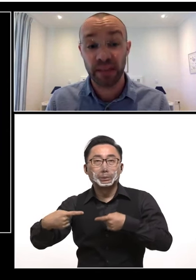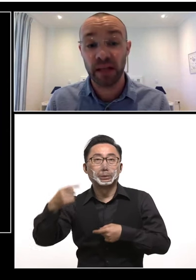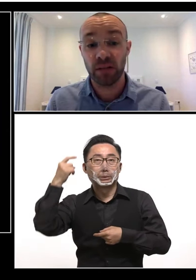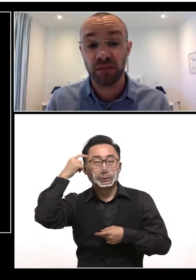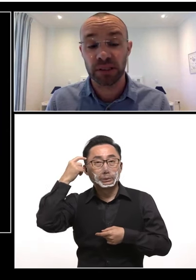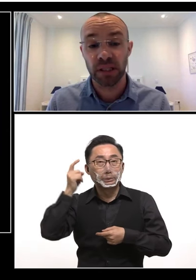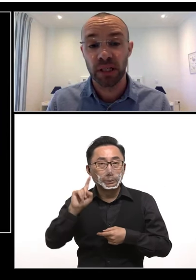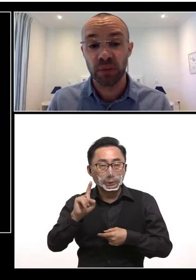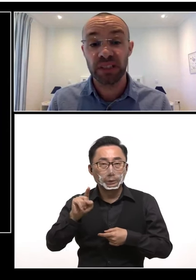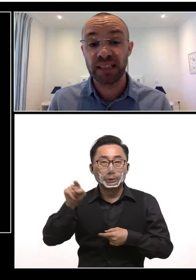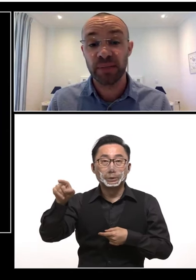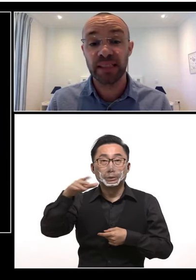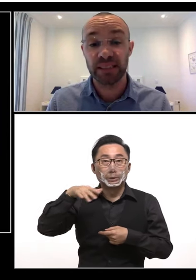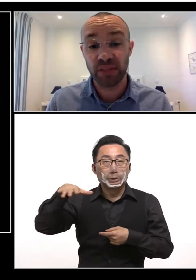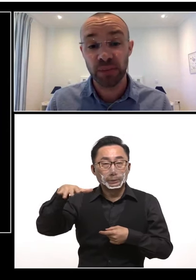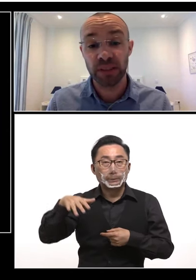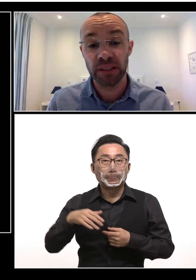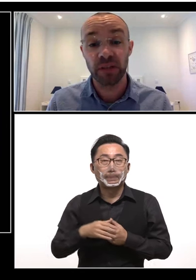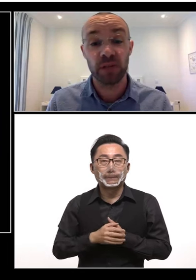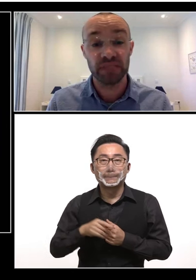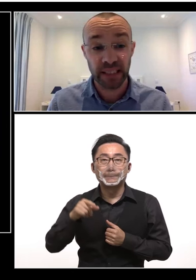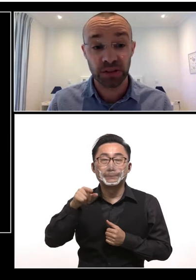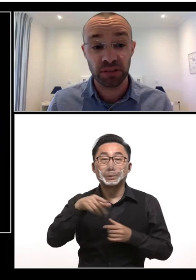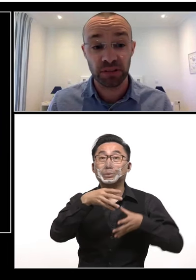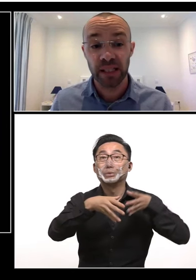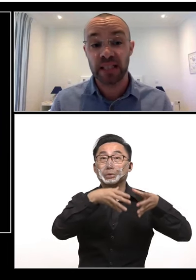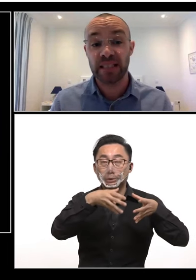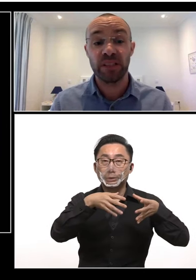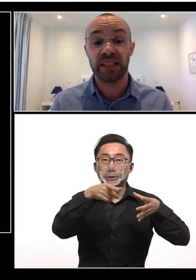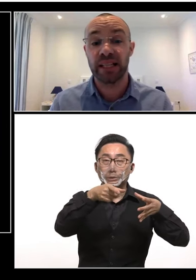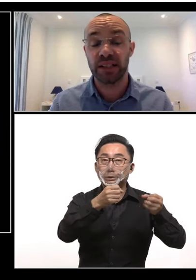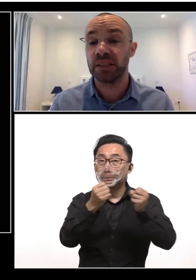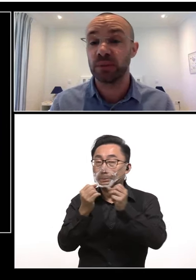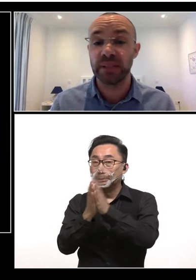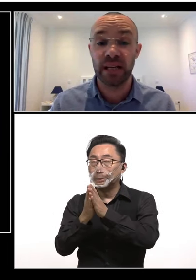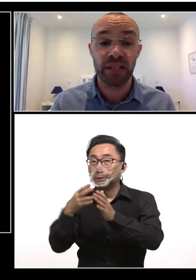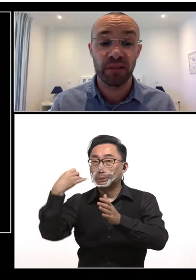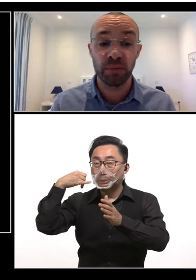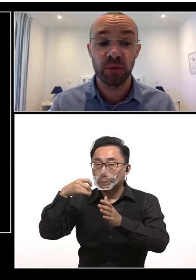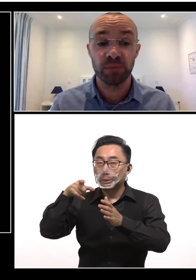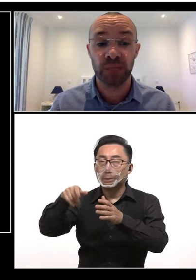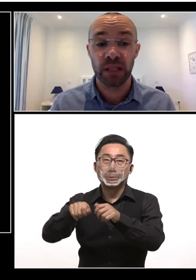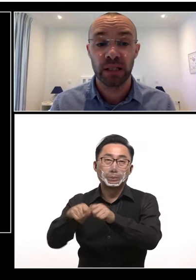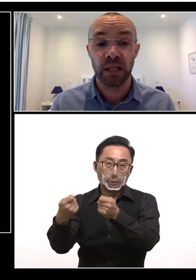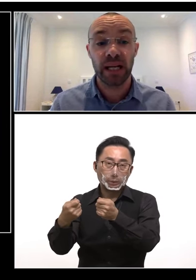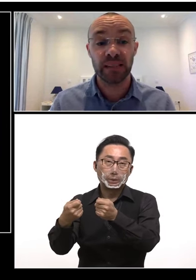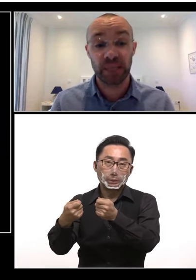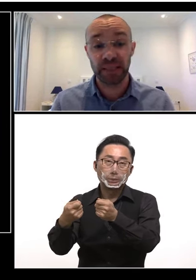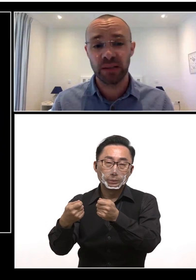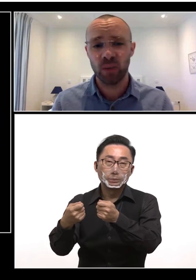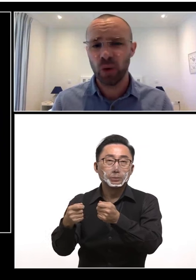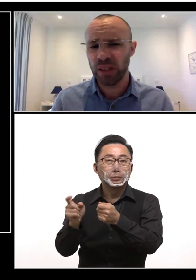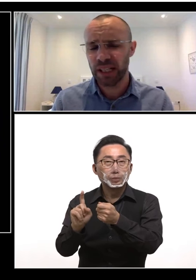made at that conference, which decimated deaf communities for over a century and damaged the connections between deaf and hearing people. I asked